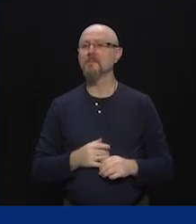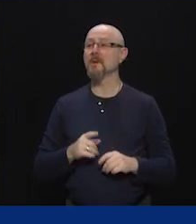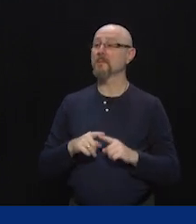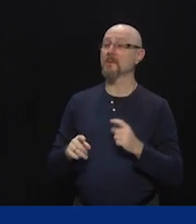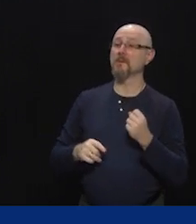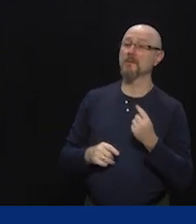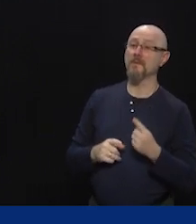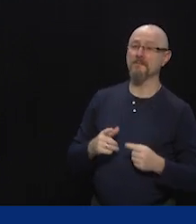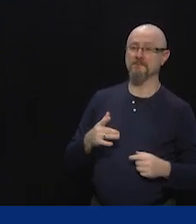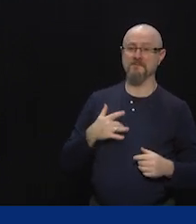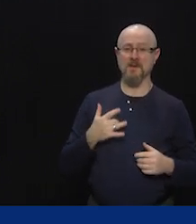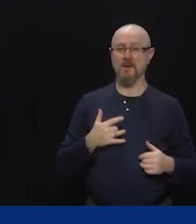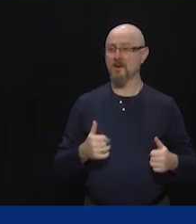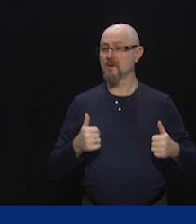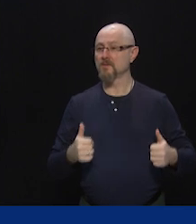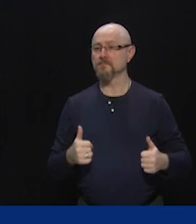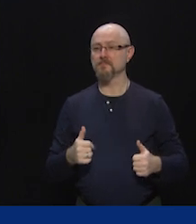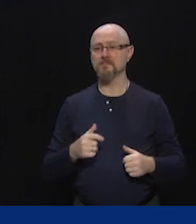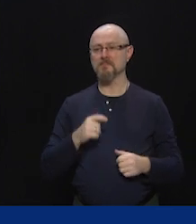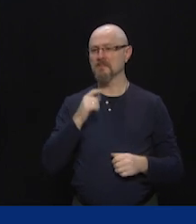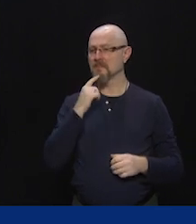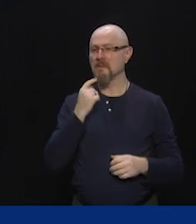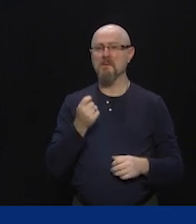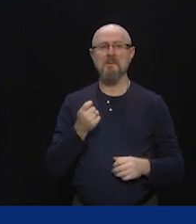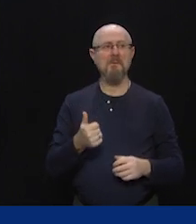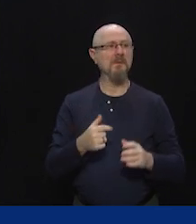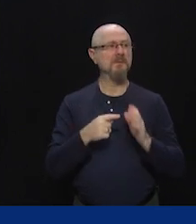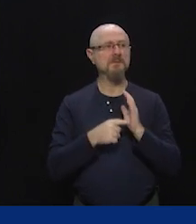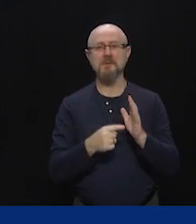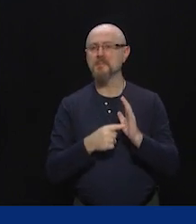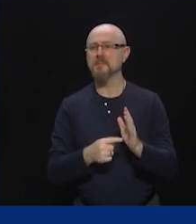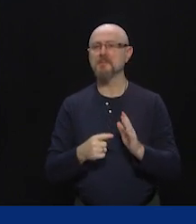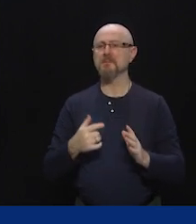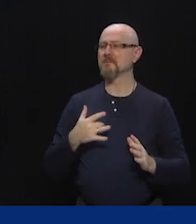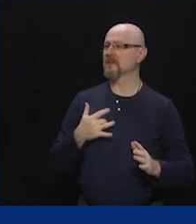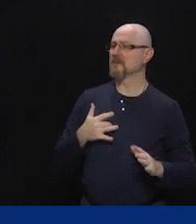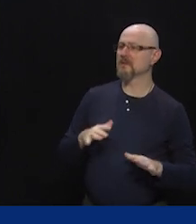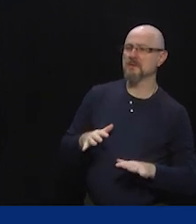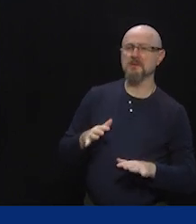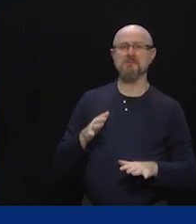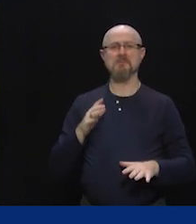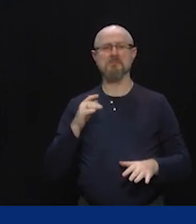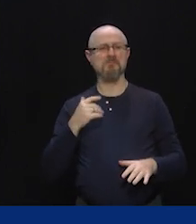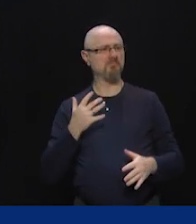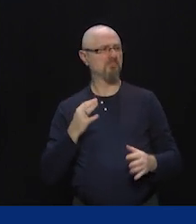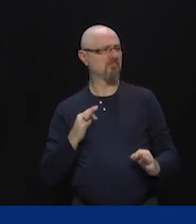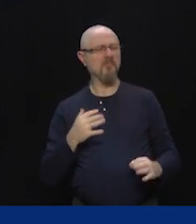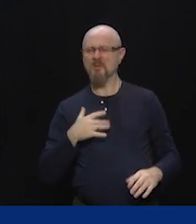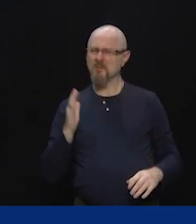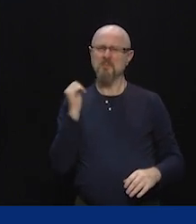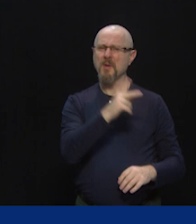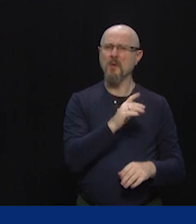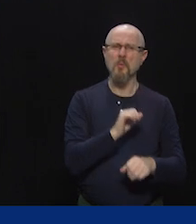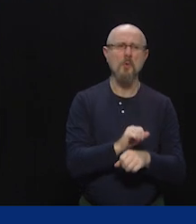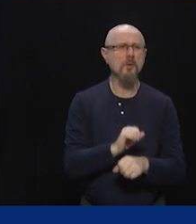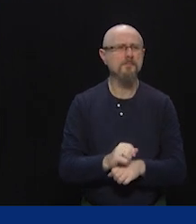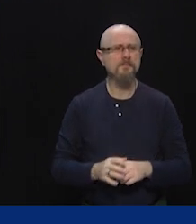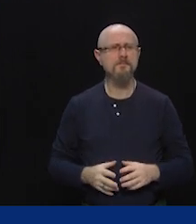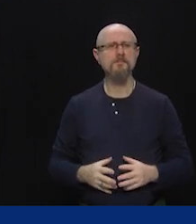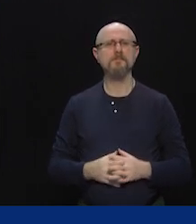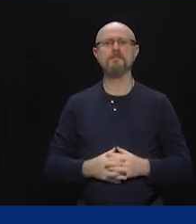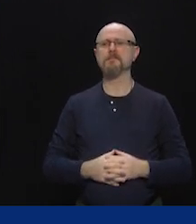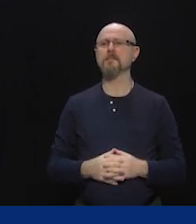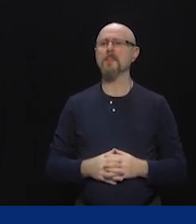symptoms or very mild symptoms that are resolving. I thought I would also say a word about